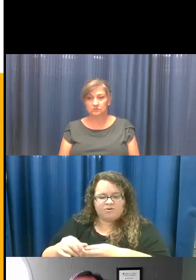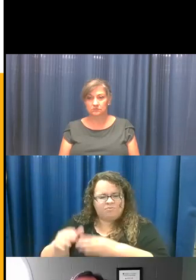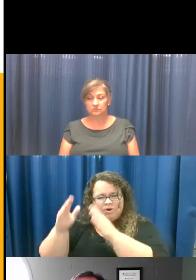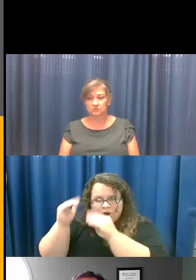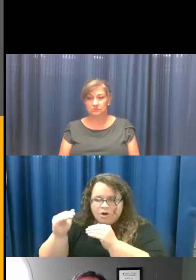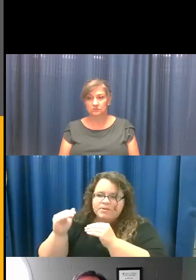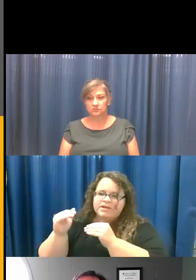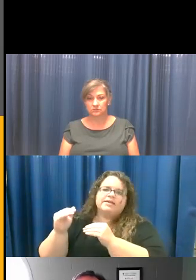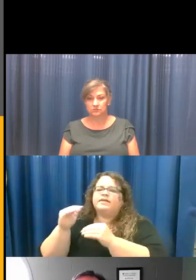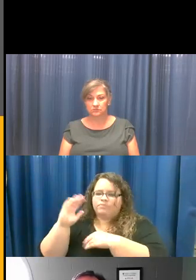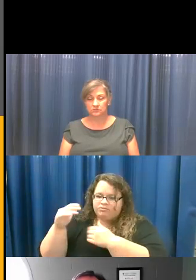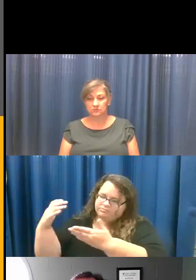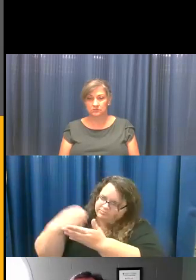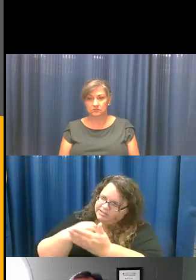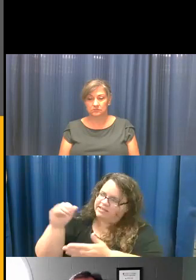year.